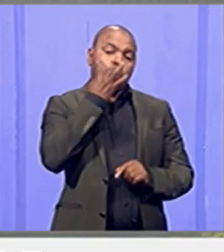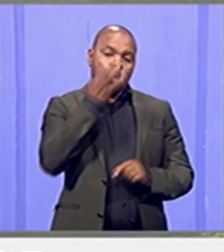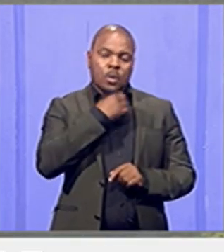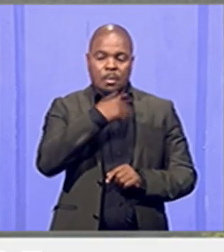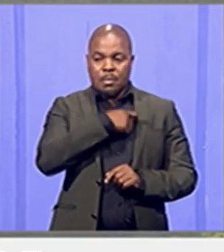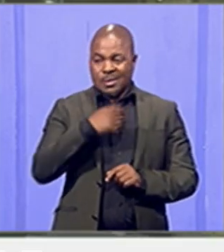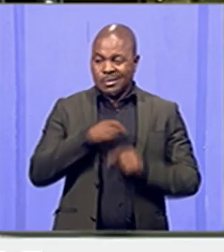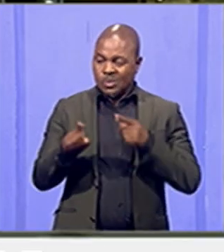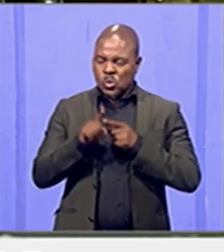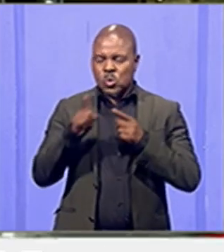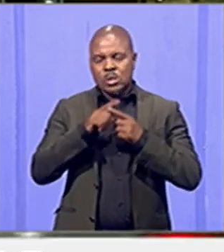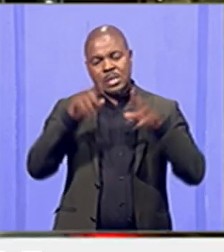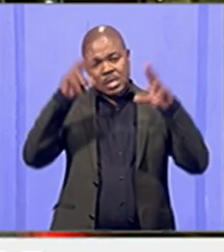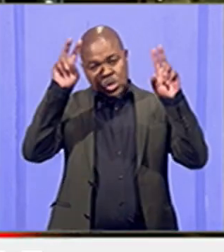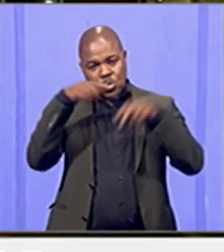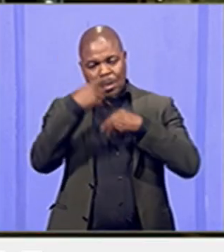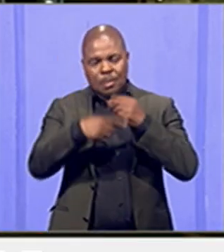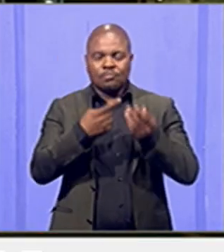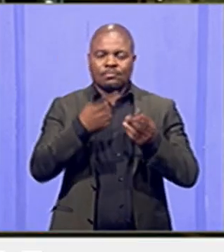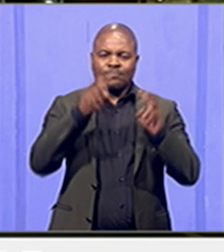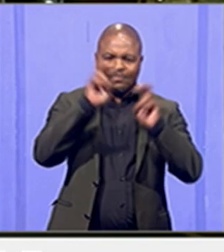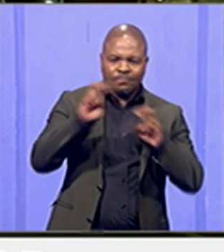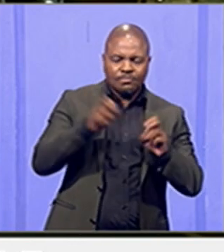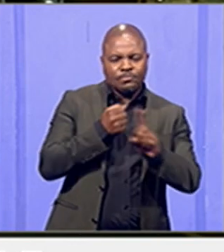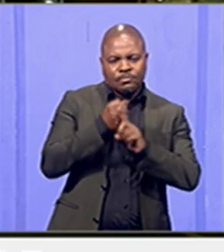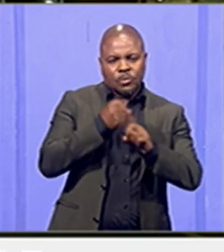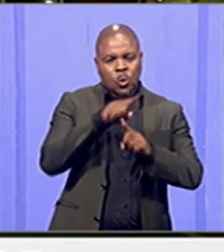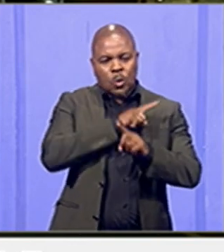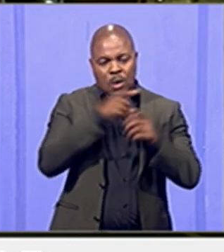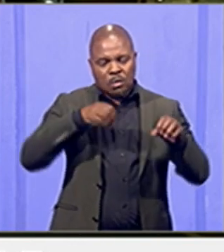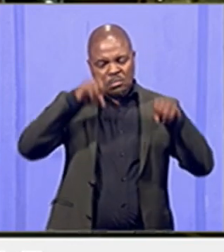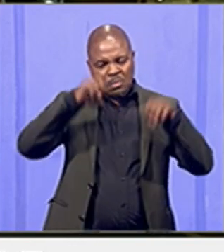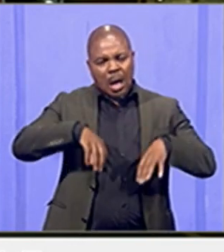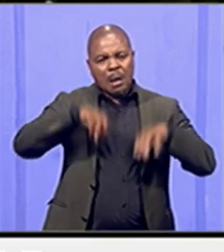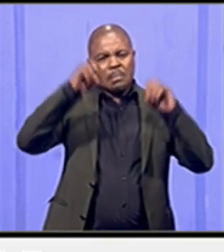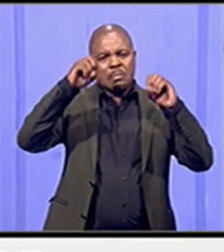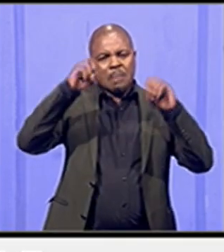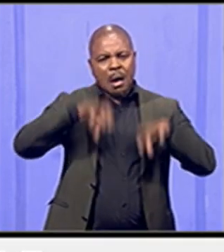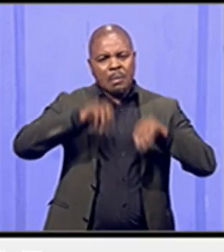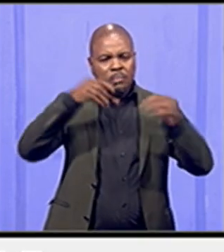le mathata a energy jaaka fa naga e tsweletse go itemogela kgaogo ya gangwe le gape ya motlakase.